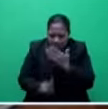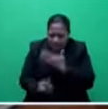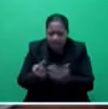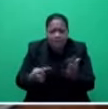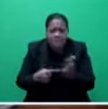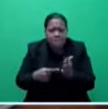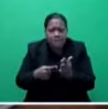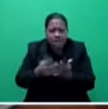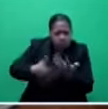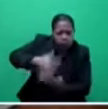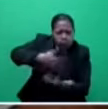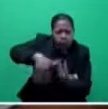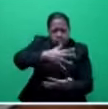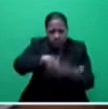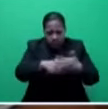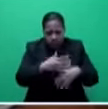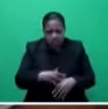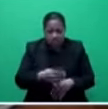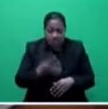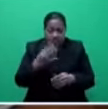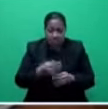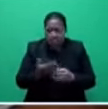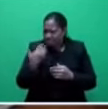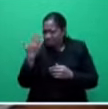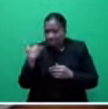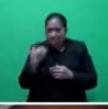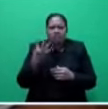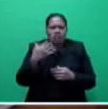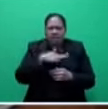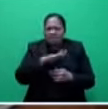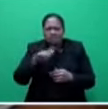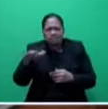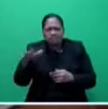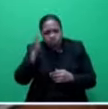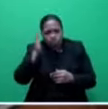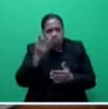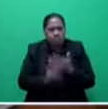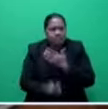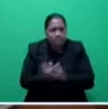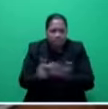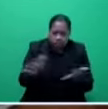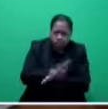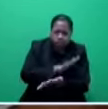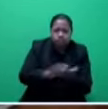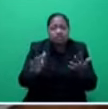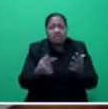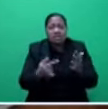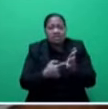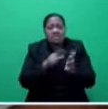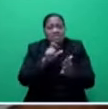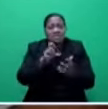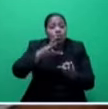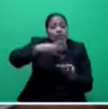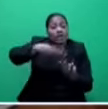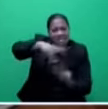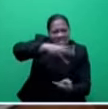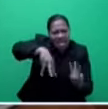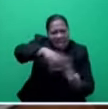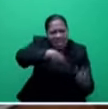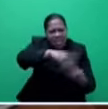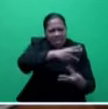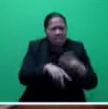earlier, 495 schools had devastated damages by TC Winston, which had cost us a massive